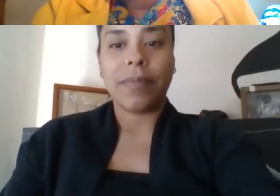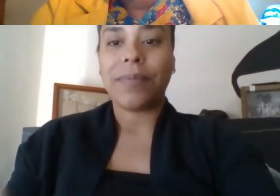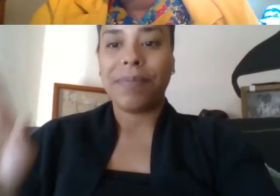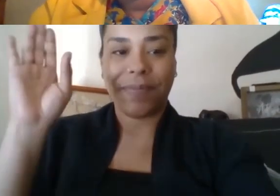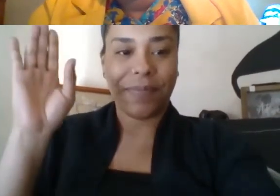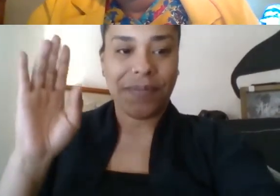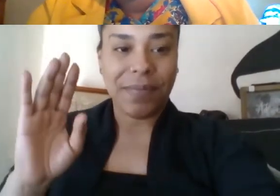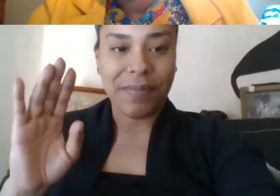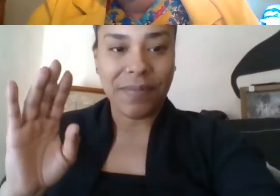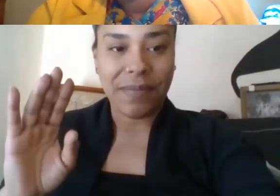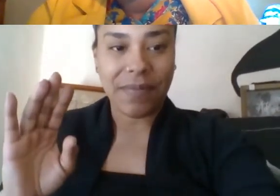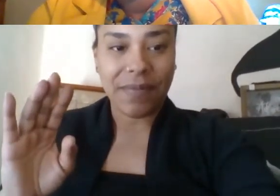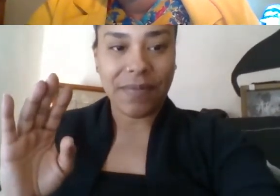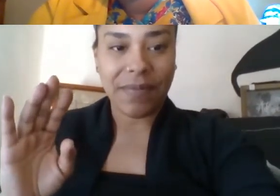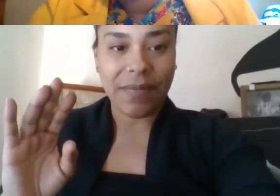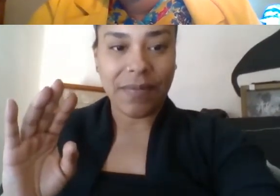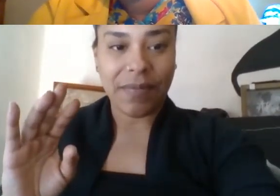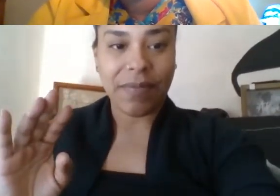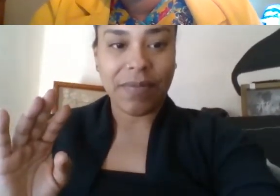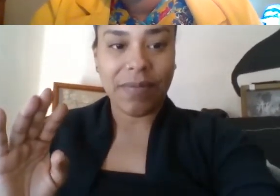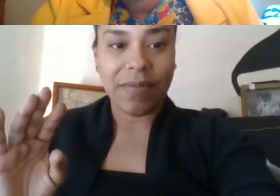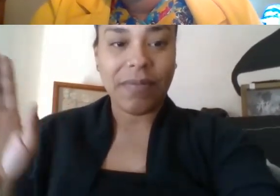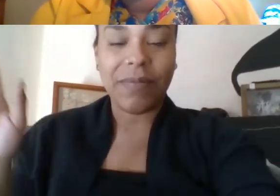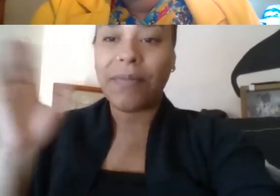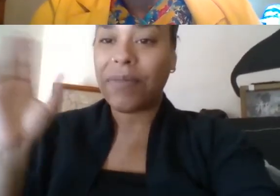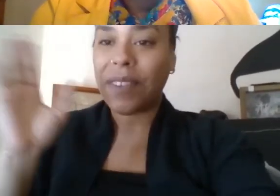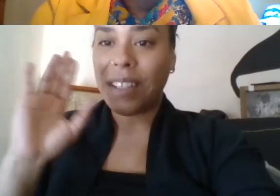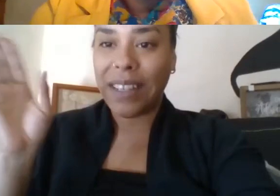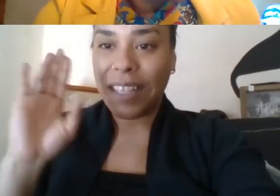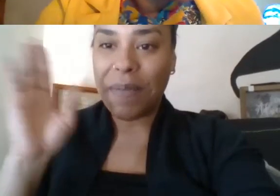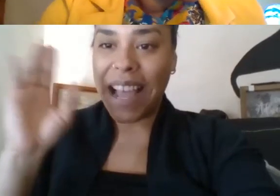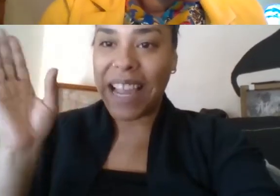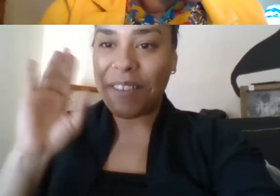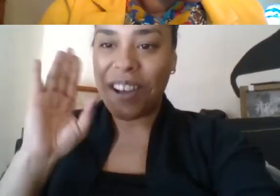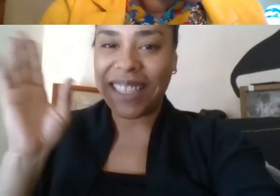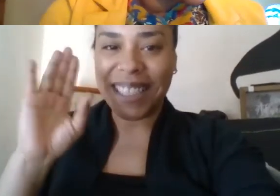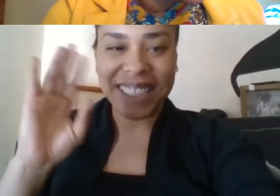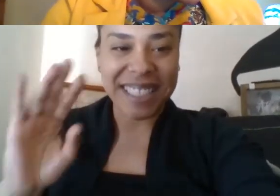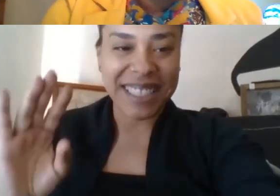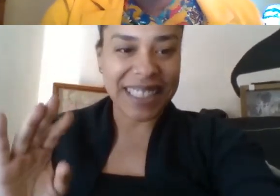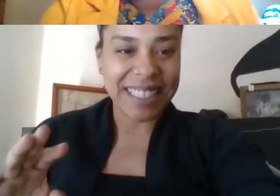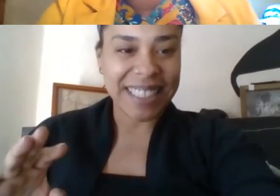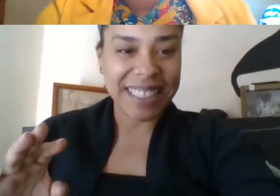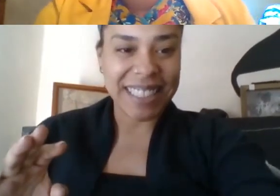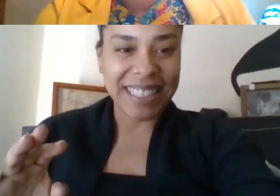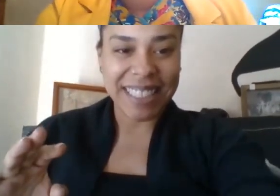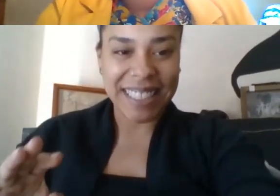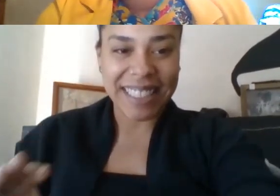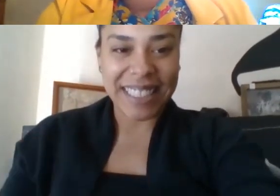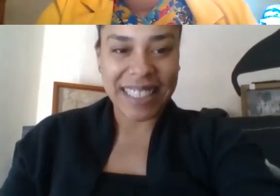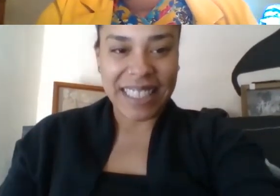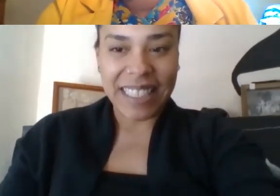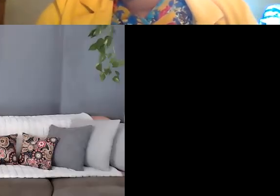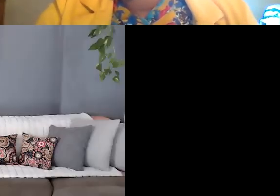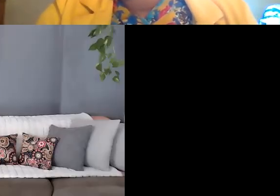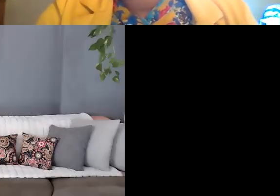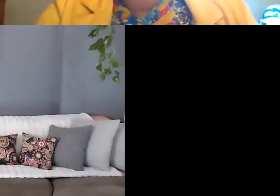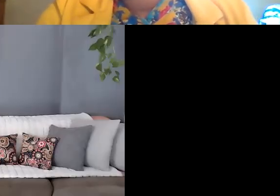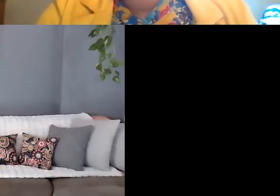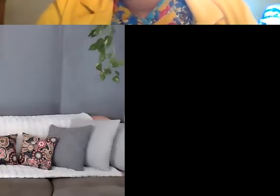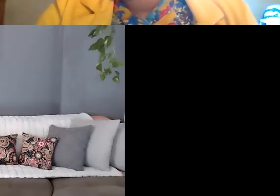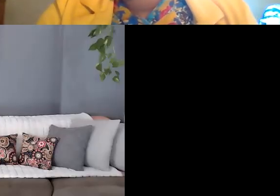Stephanie needs to leave, so I just wanted to say goodbye and thank you. All right, take it easy. Everyone. Stephanie. It's 3